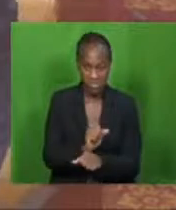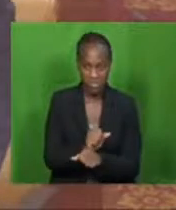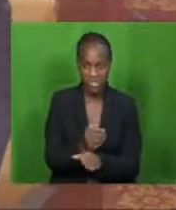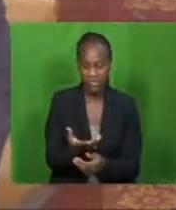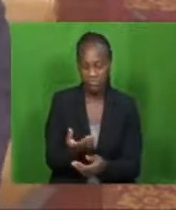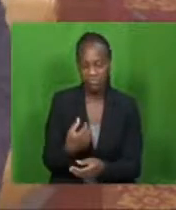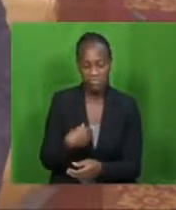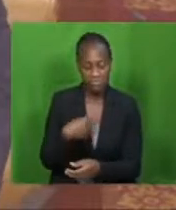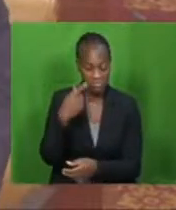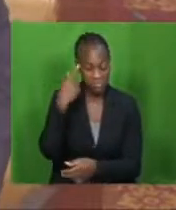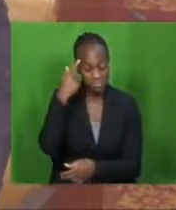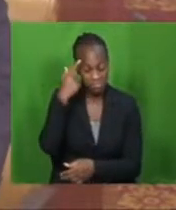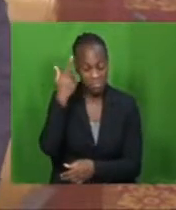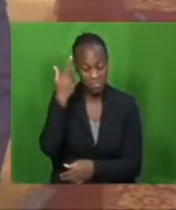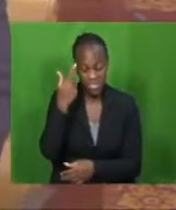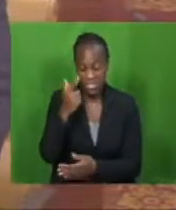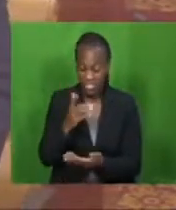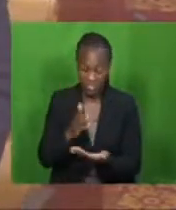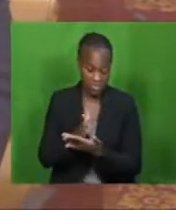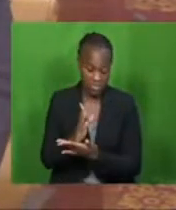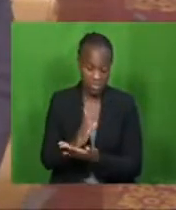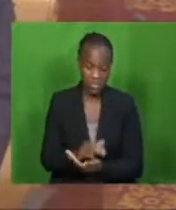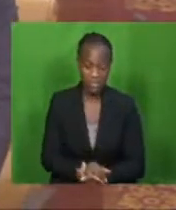Speaker, I think it's in order.